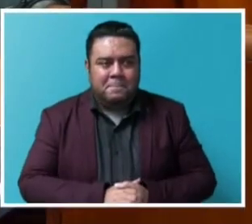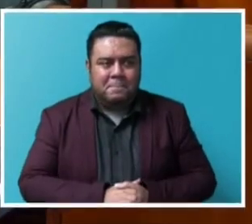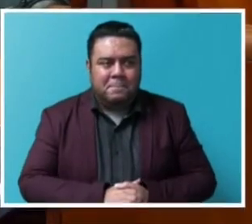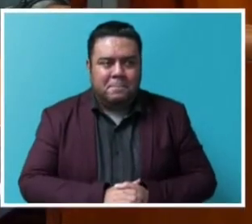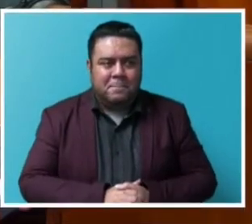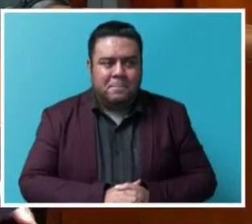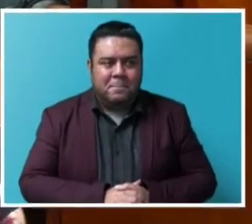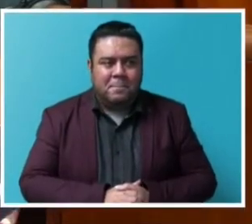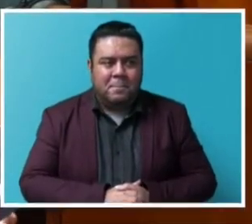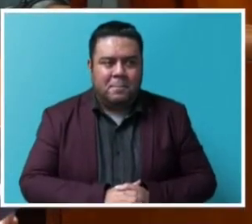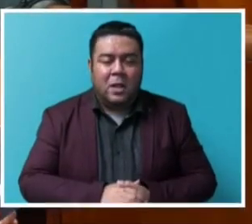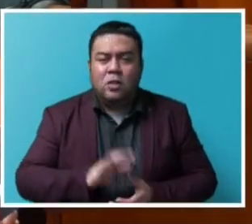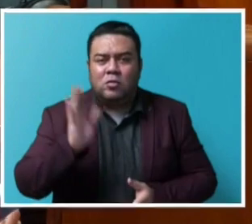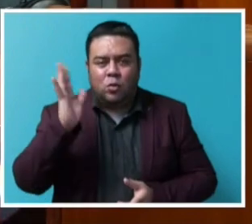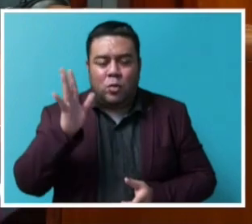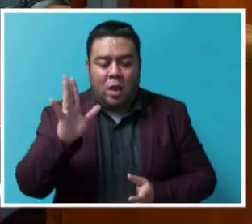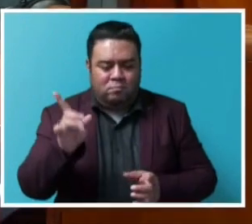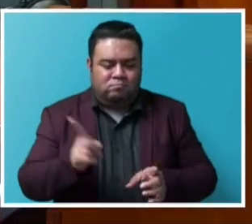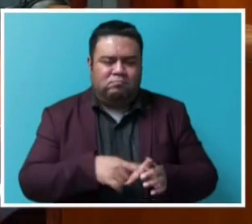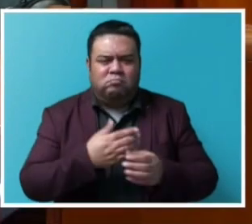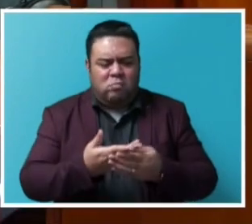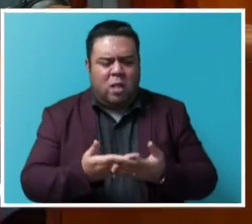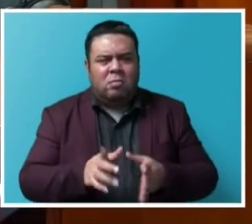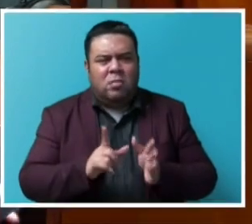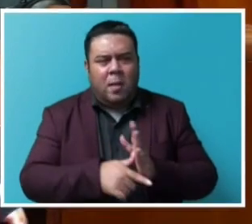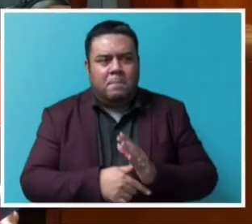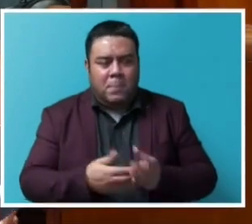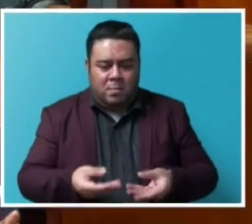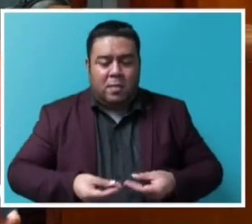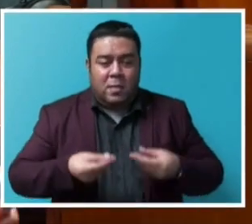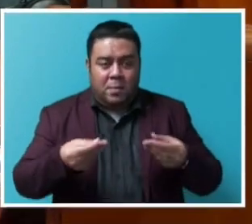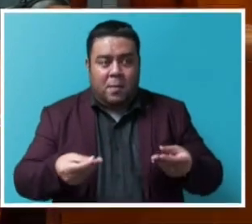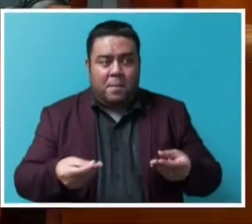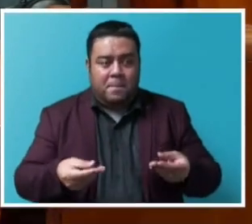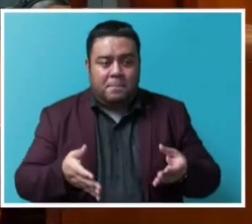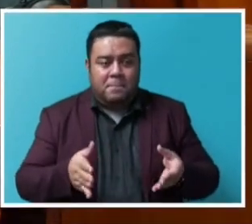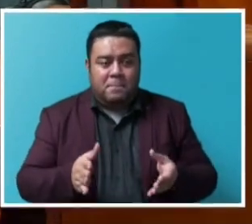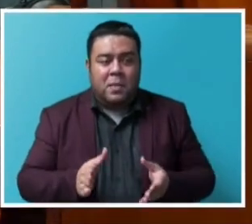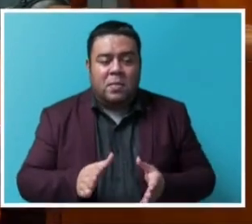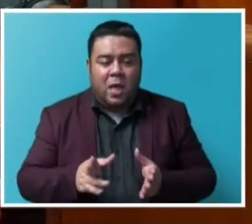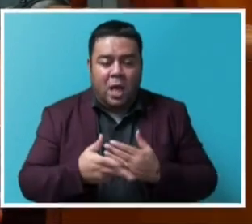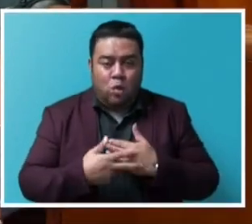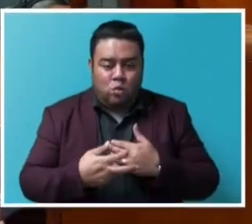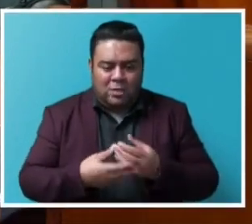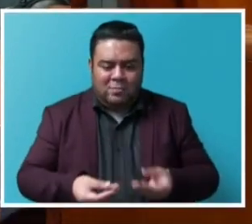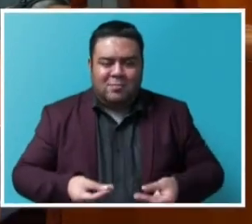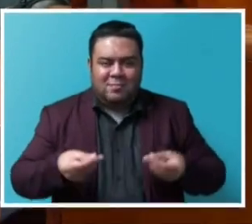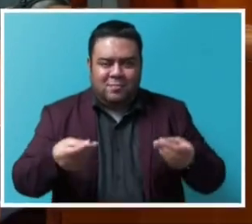sorry I've run out of time, but may I table the balance of my address